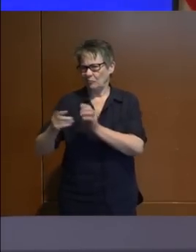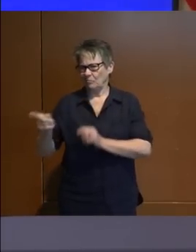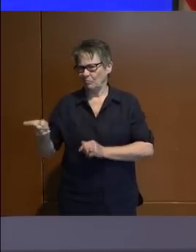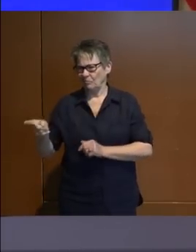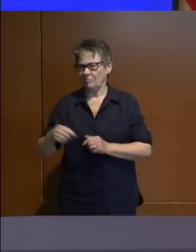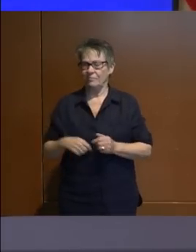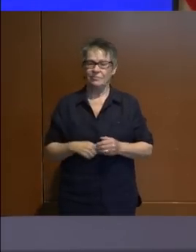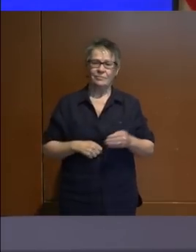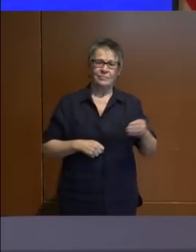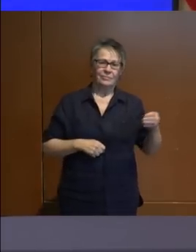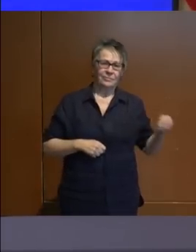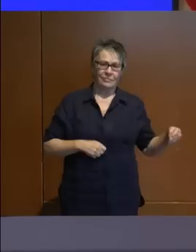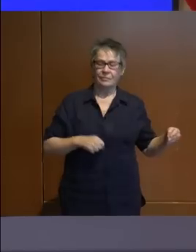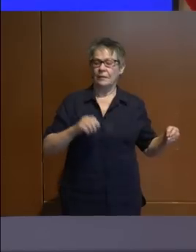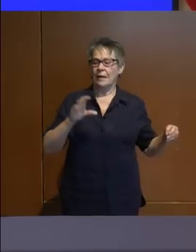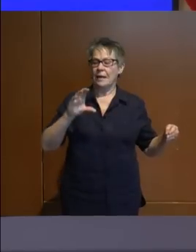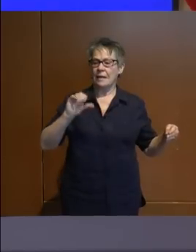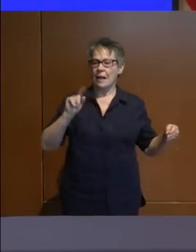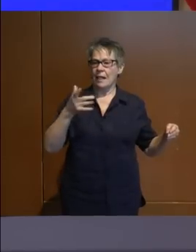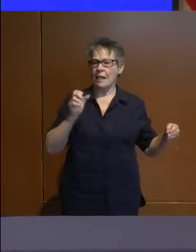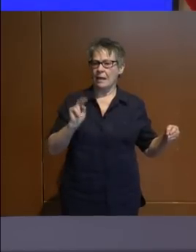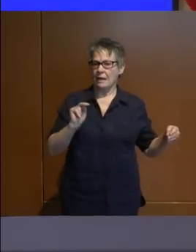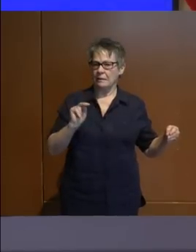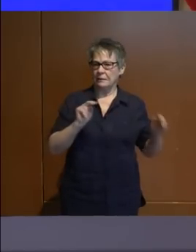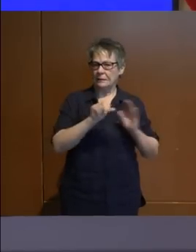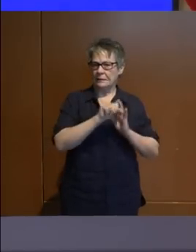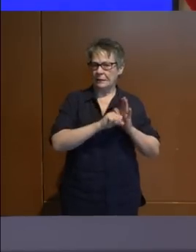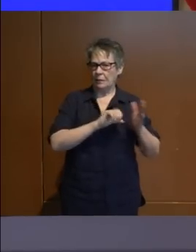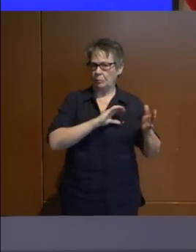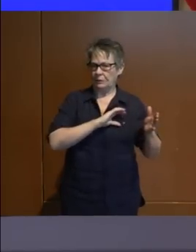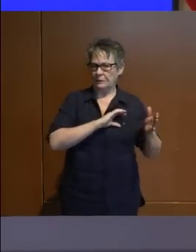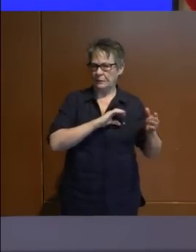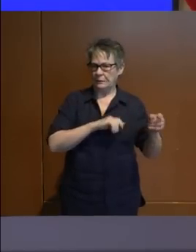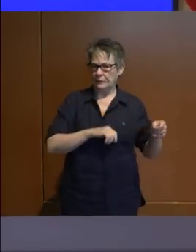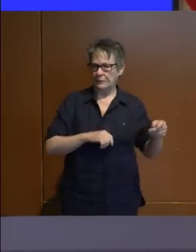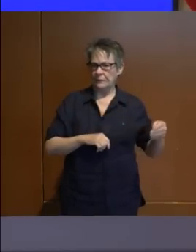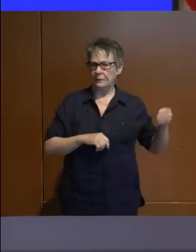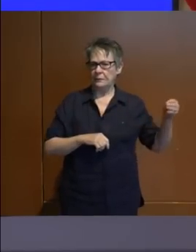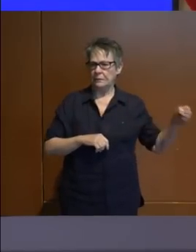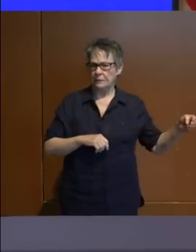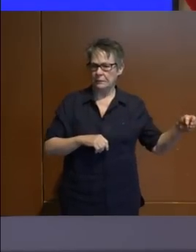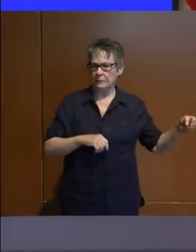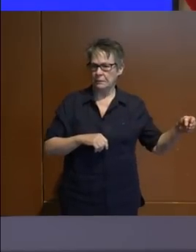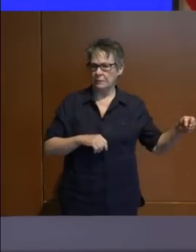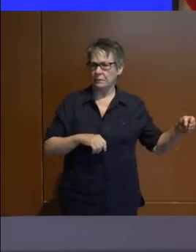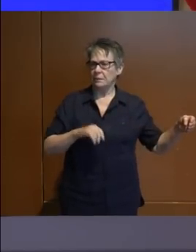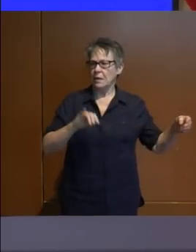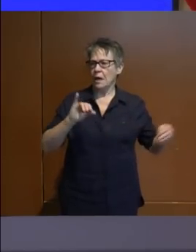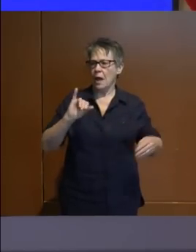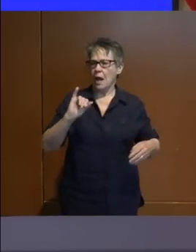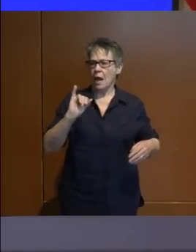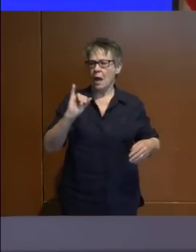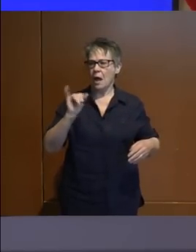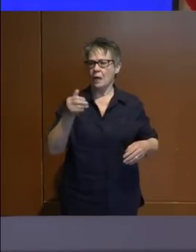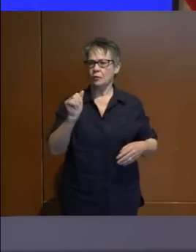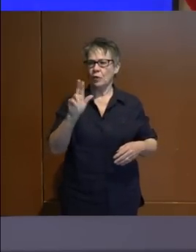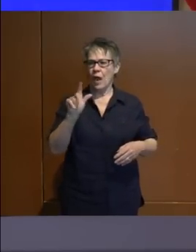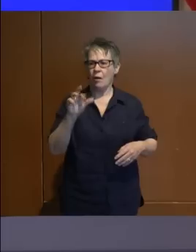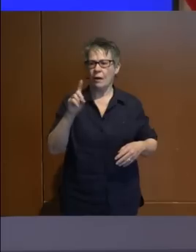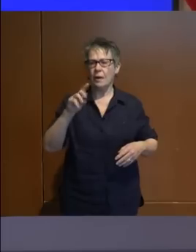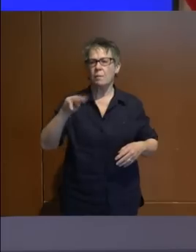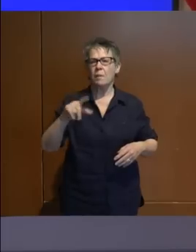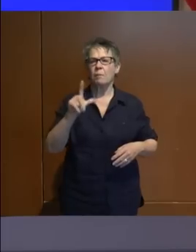Jared Maples, and other members of our team who'll be able to answer some of your questions. Over the